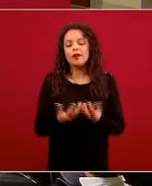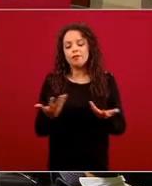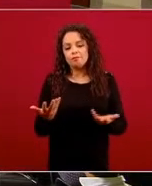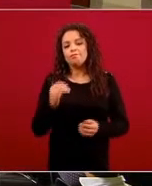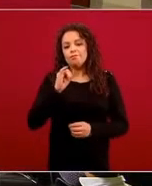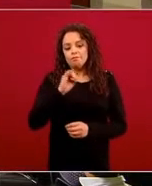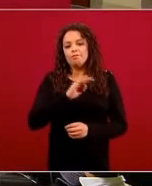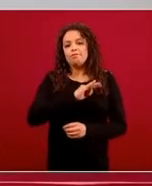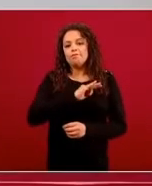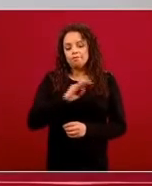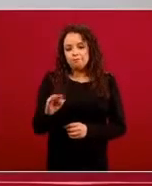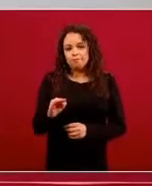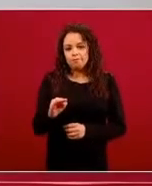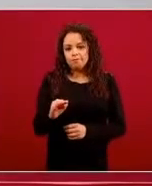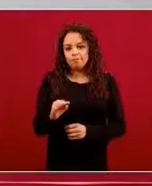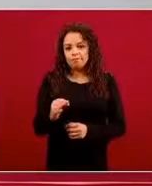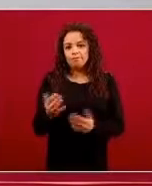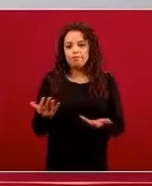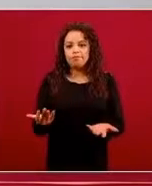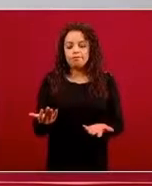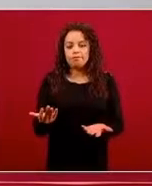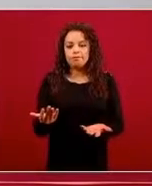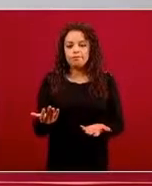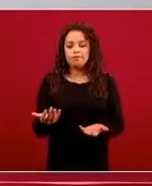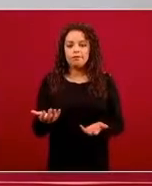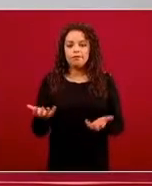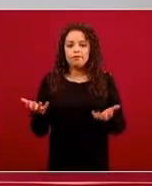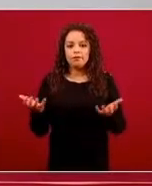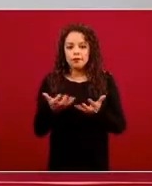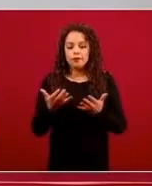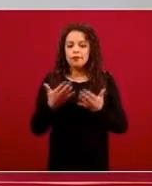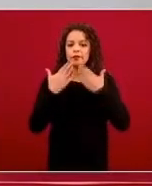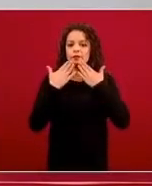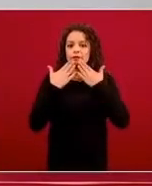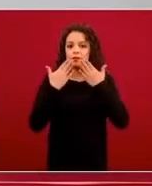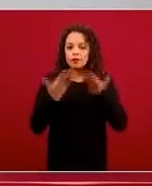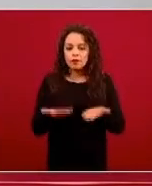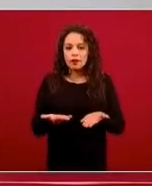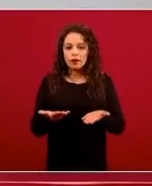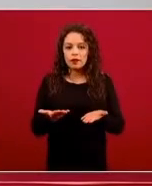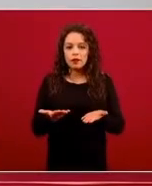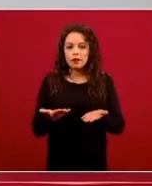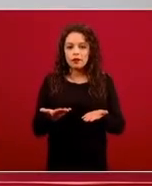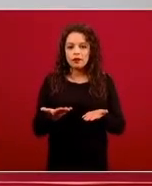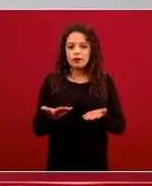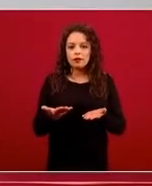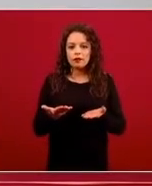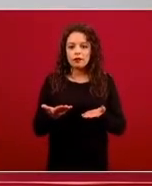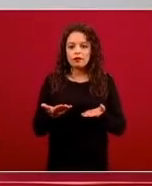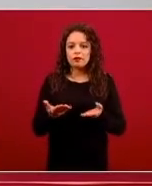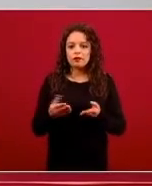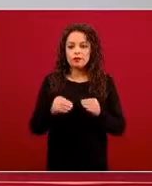and most efficient handling of the dead bodies that can be provided.